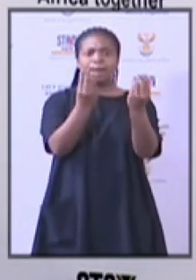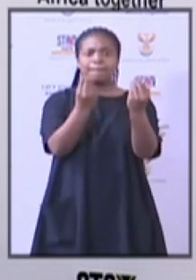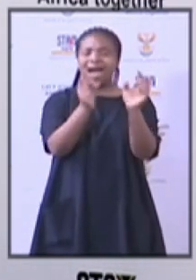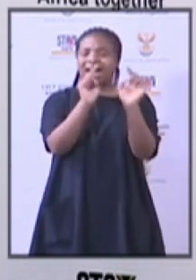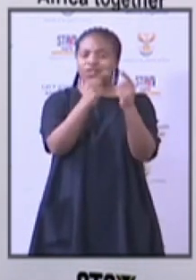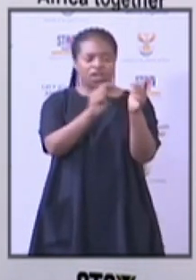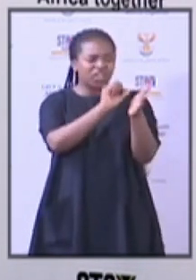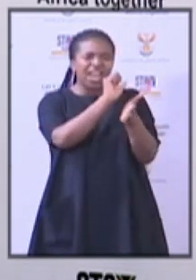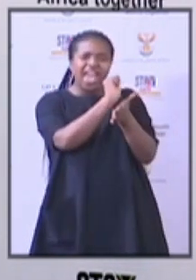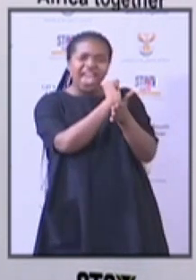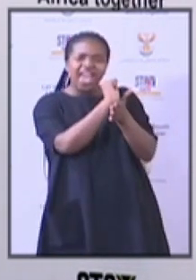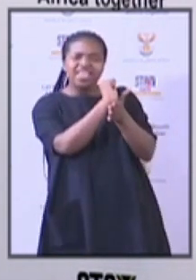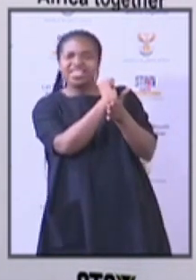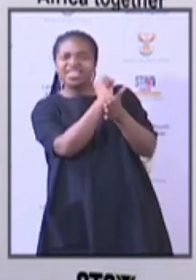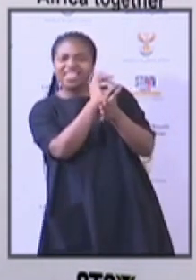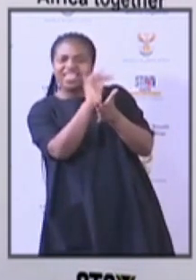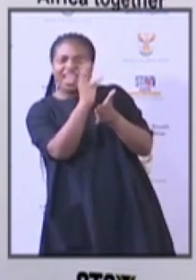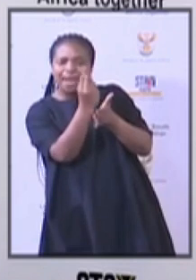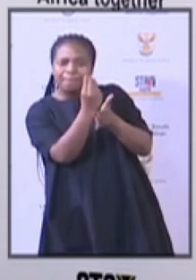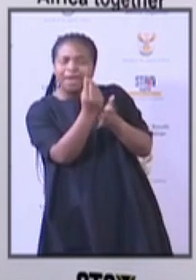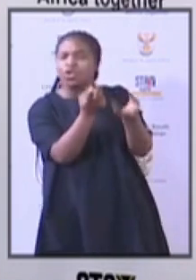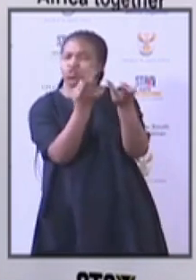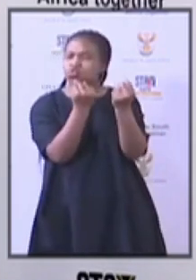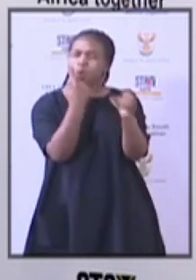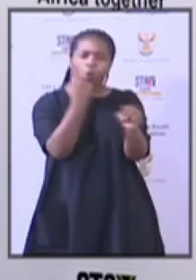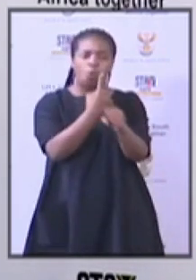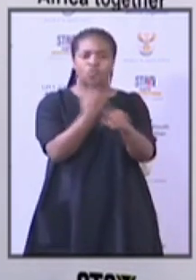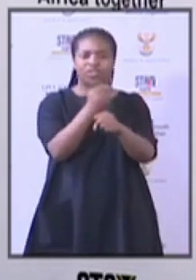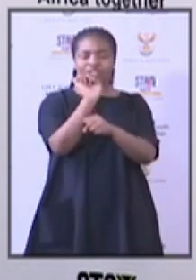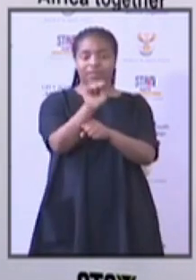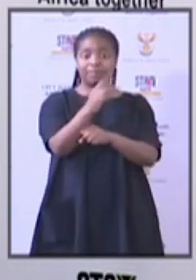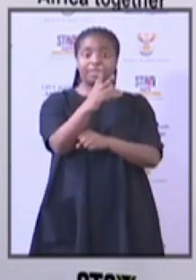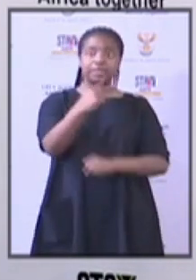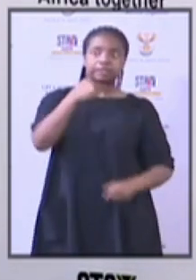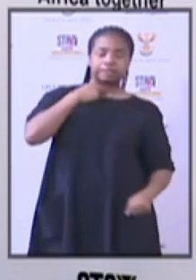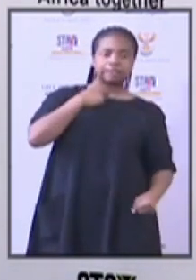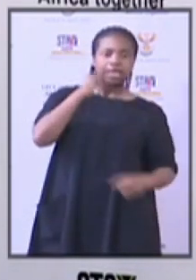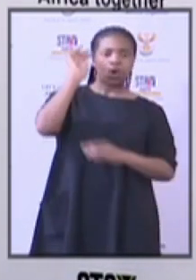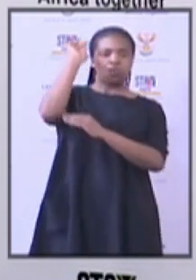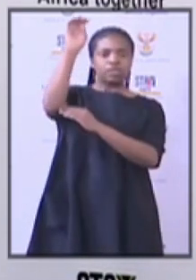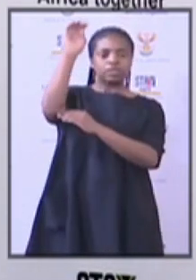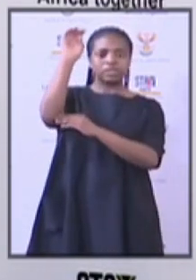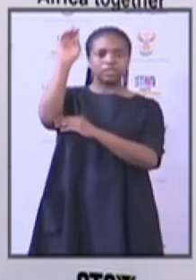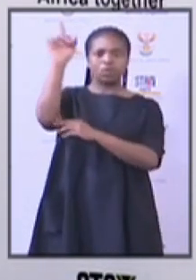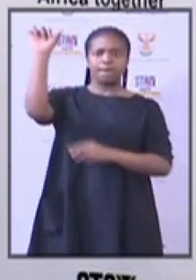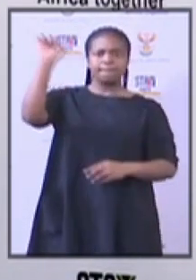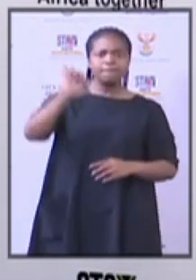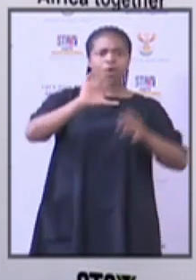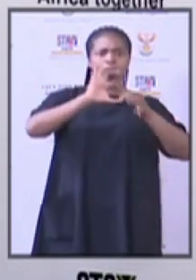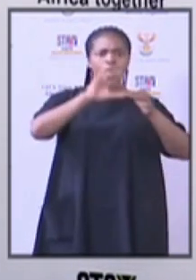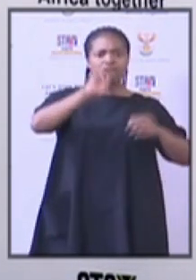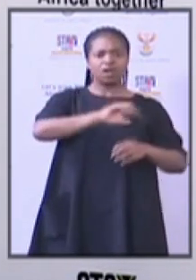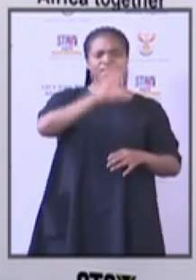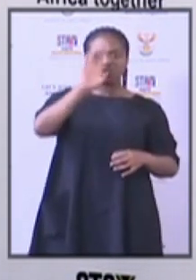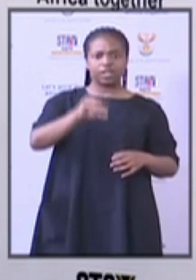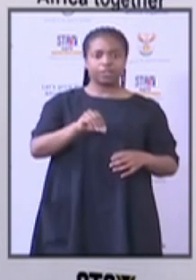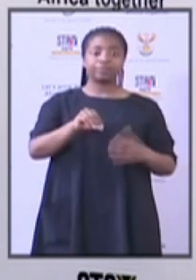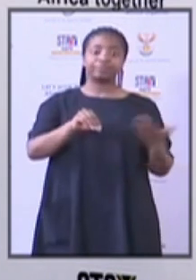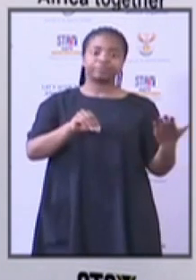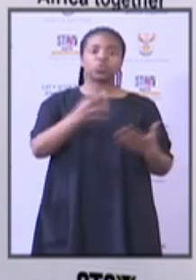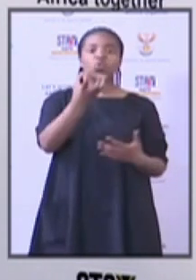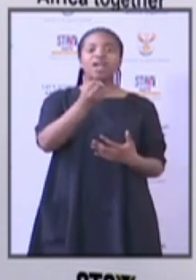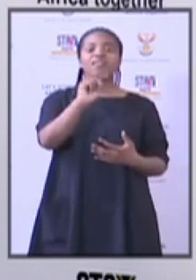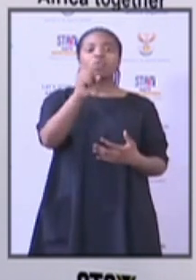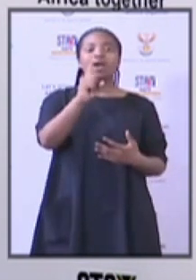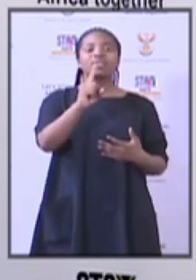cannot extend passport. Then what is the remedy? If you are stuck overseas and you want to come to South Africa, you are given a